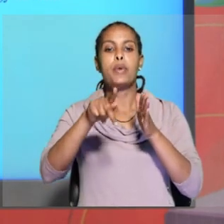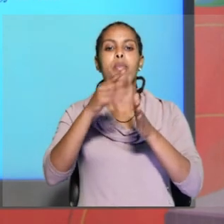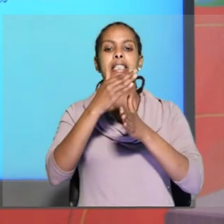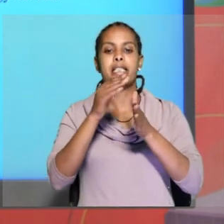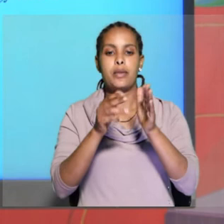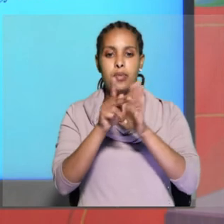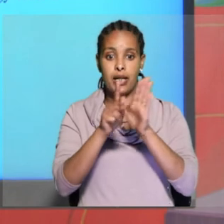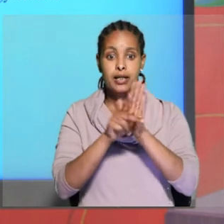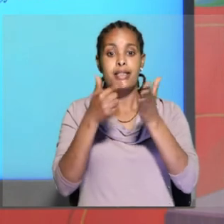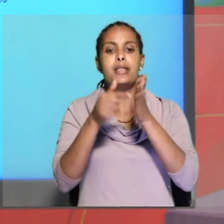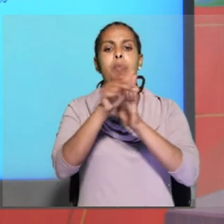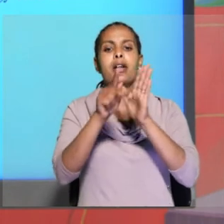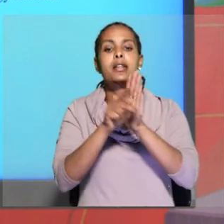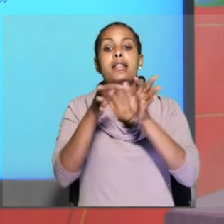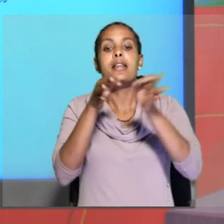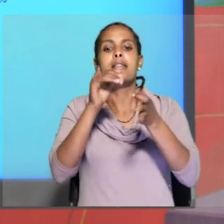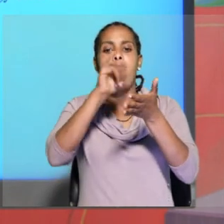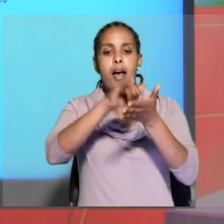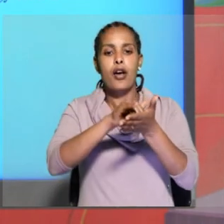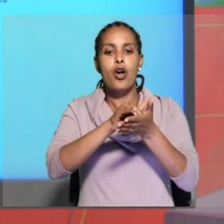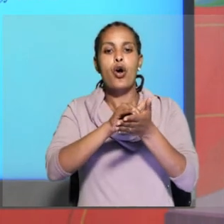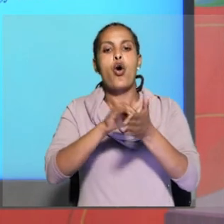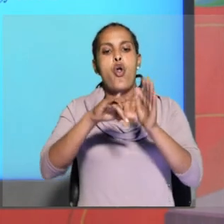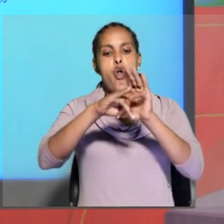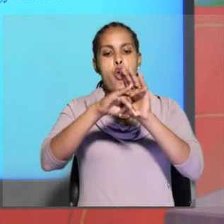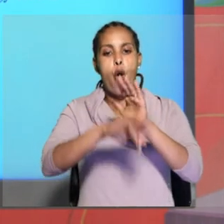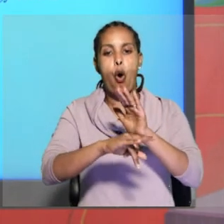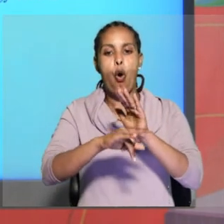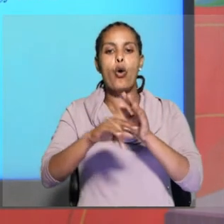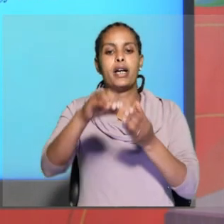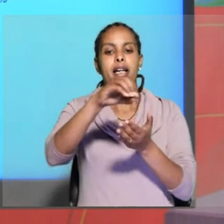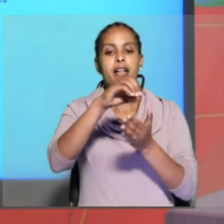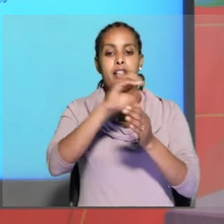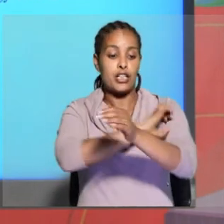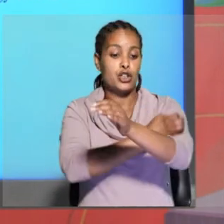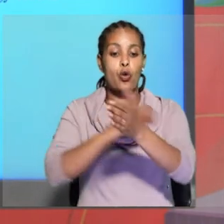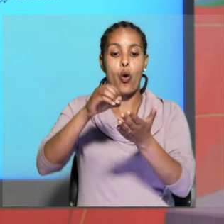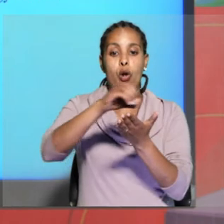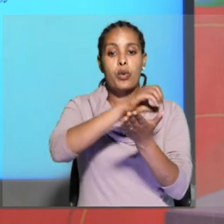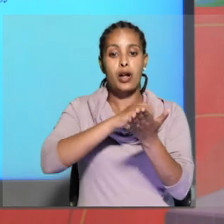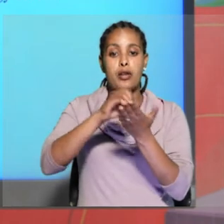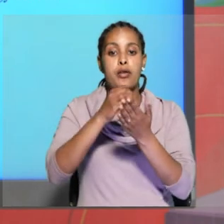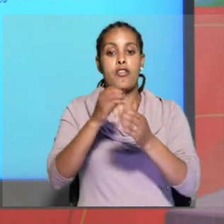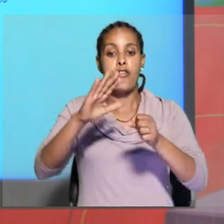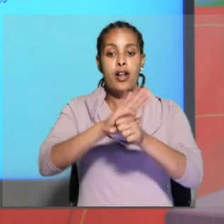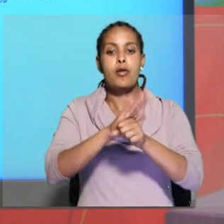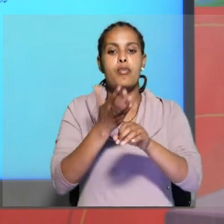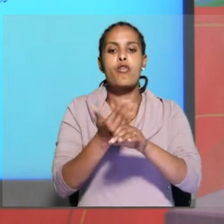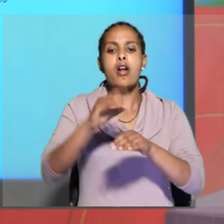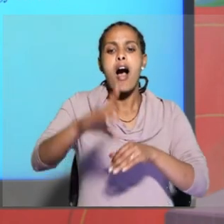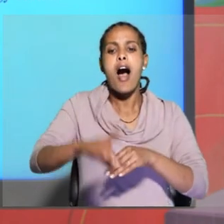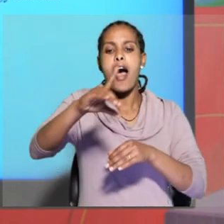This principle state that low energy orbitals are filled with electrons before higher